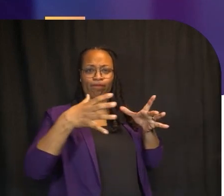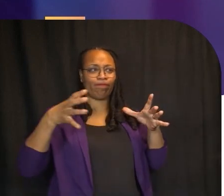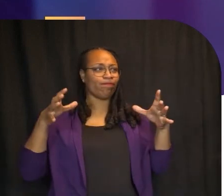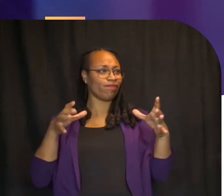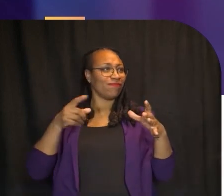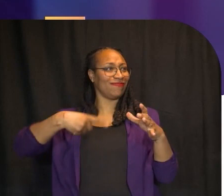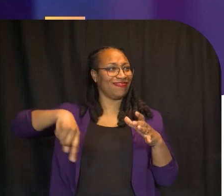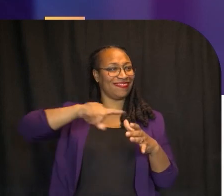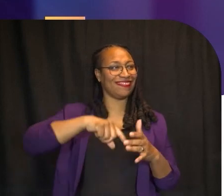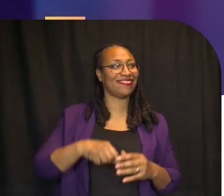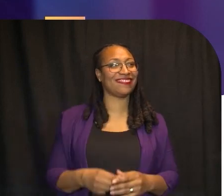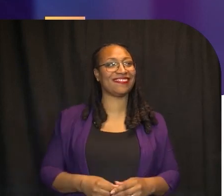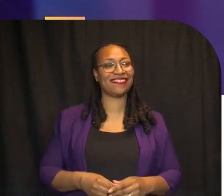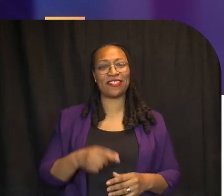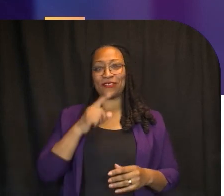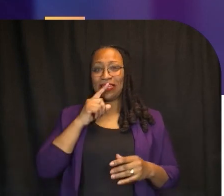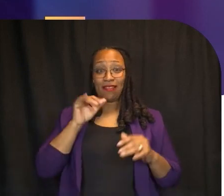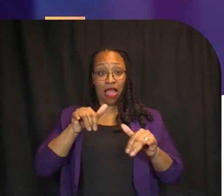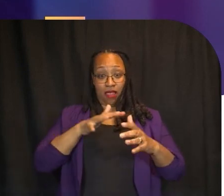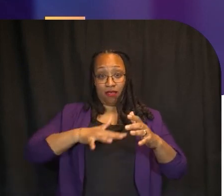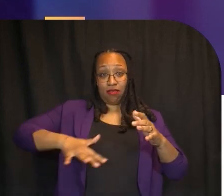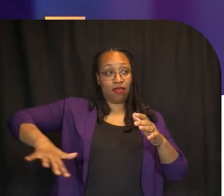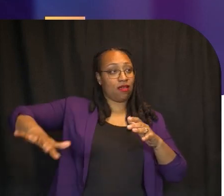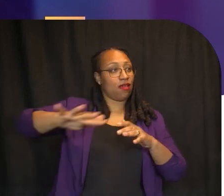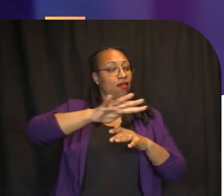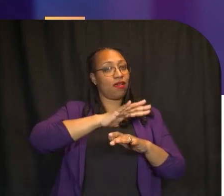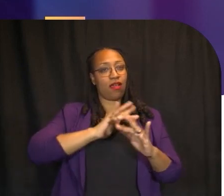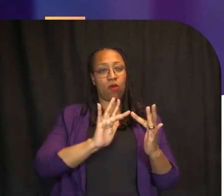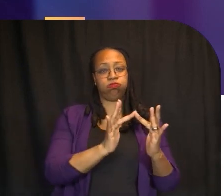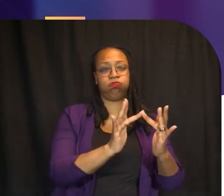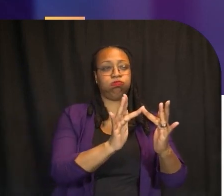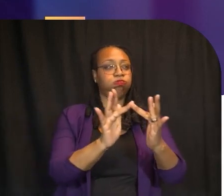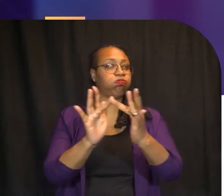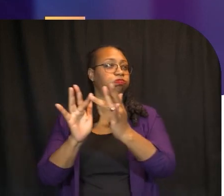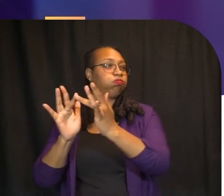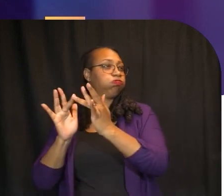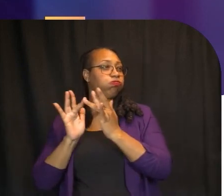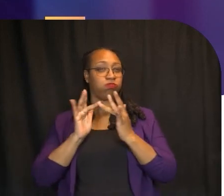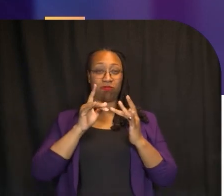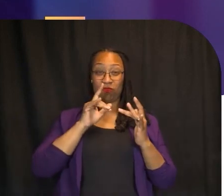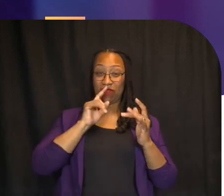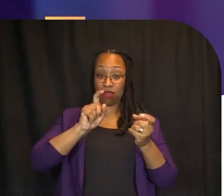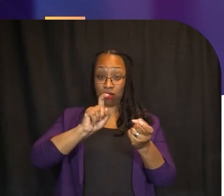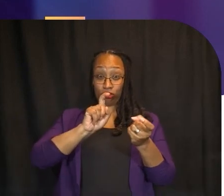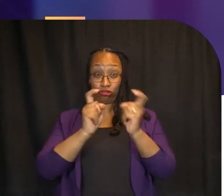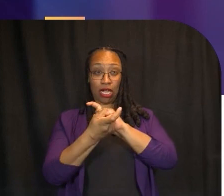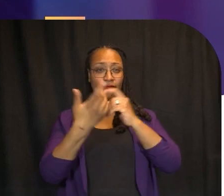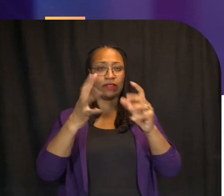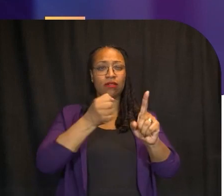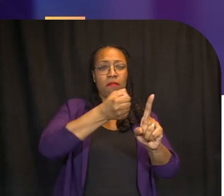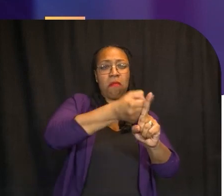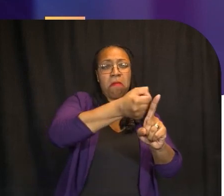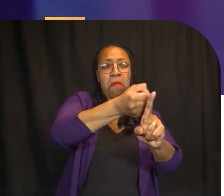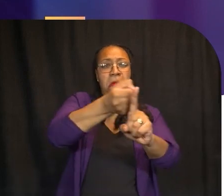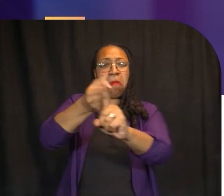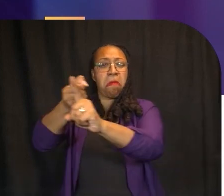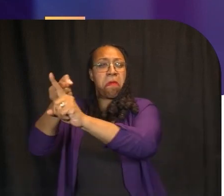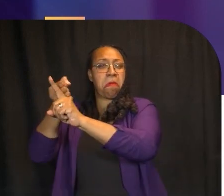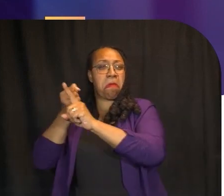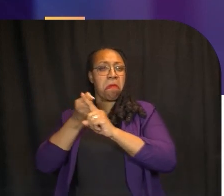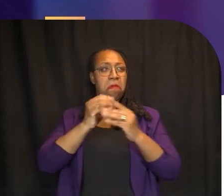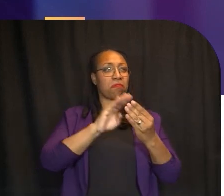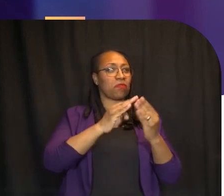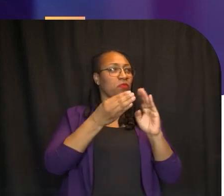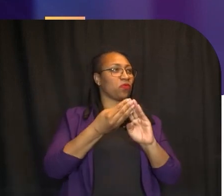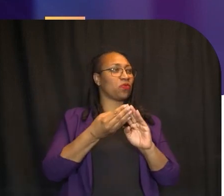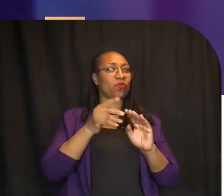our communities. And while not all of our legislative priorities were met, we have forged new coalitions and brought a renewed